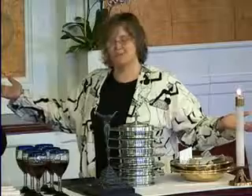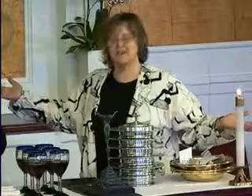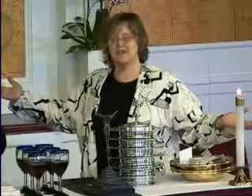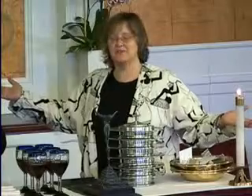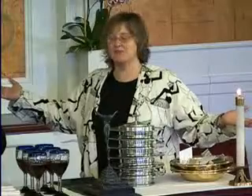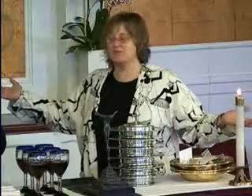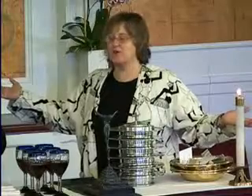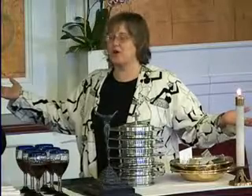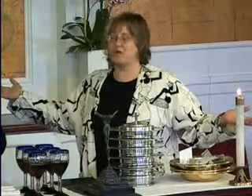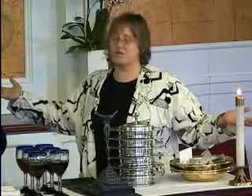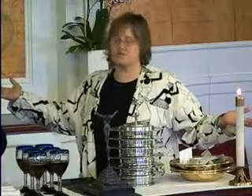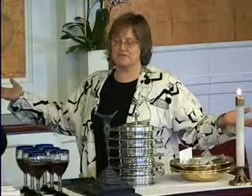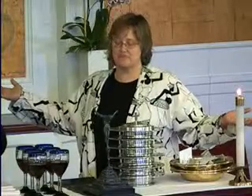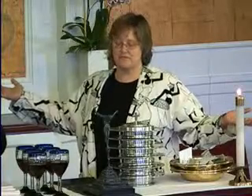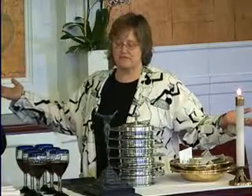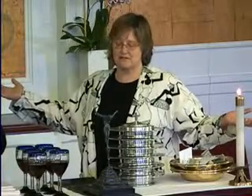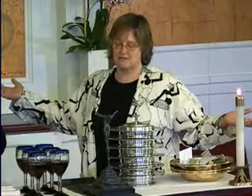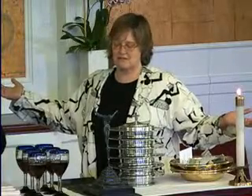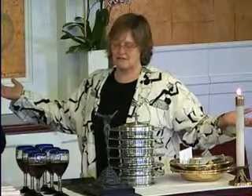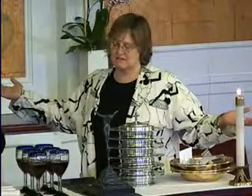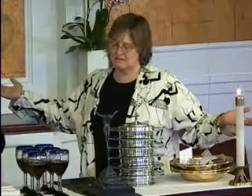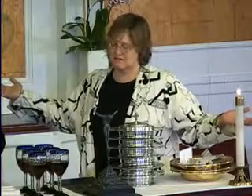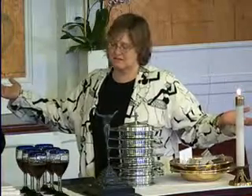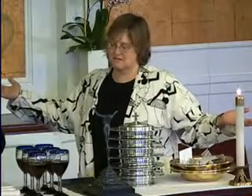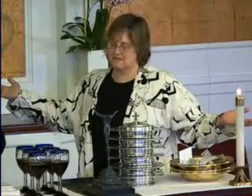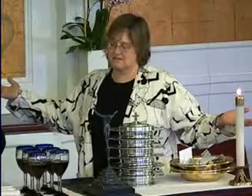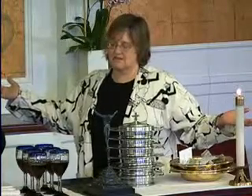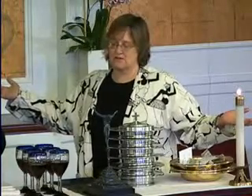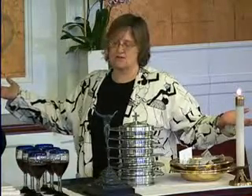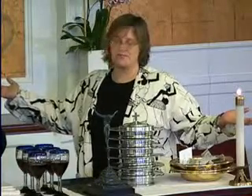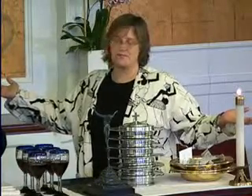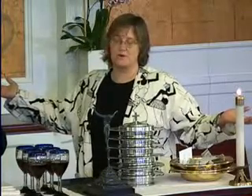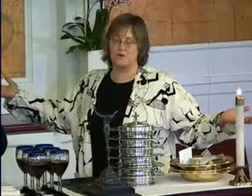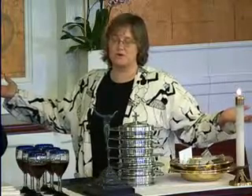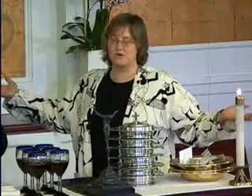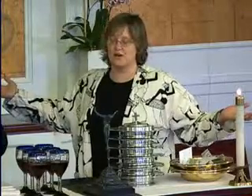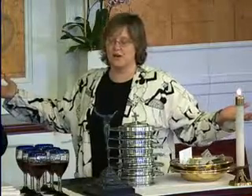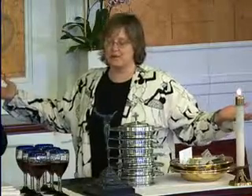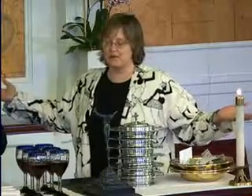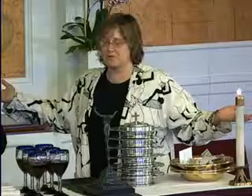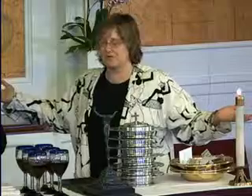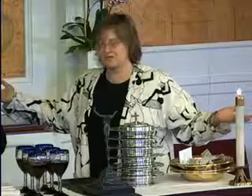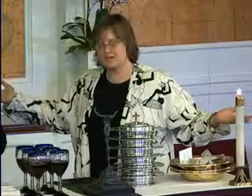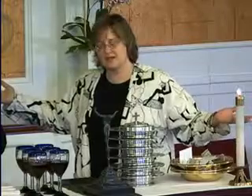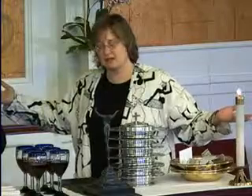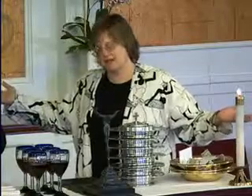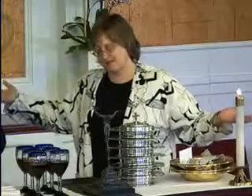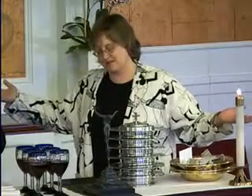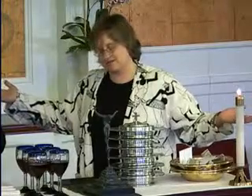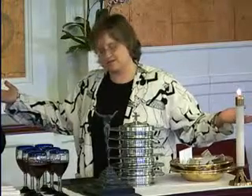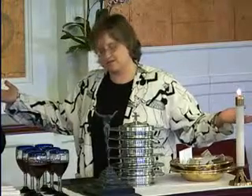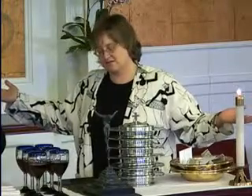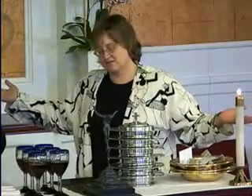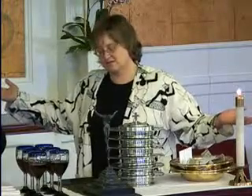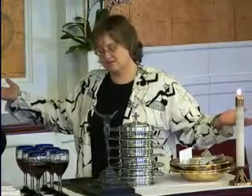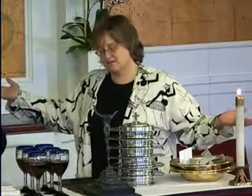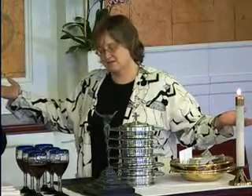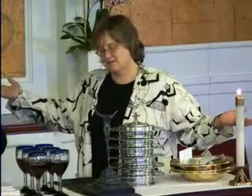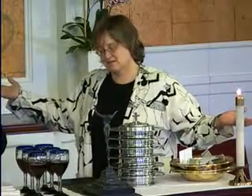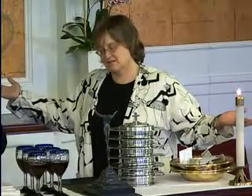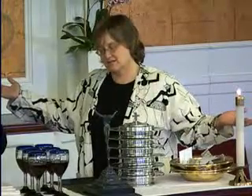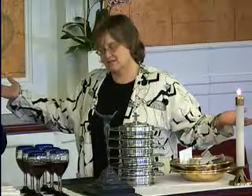so that together we can all be fed. We can lift one another up and we can celebrate